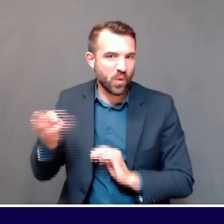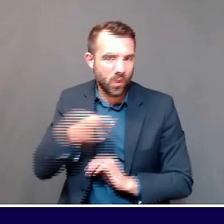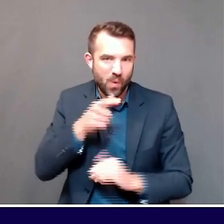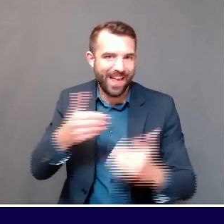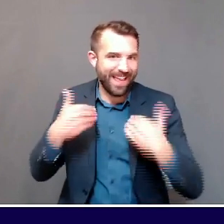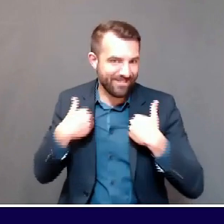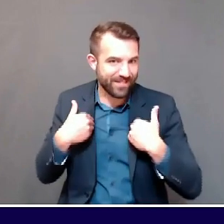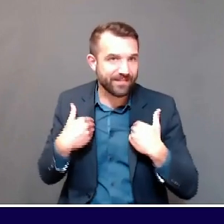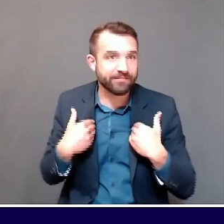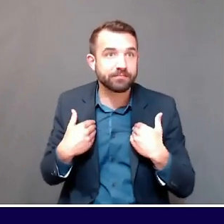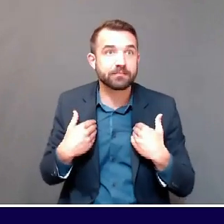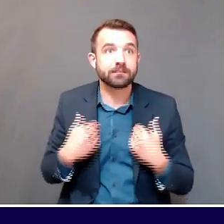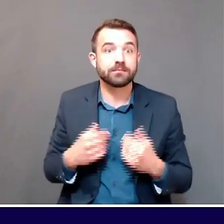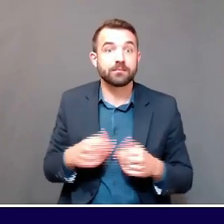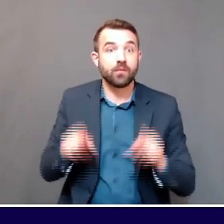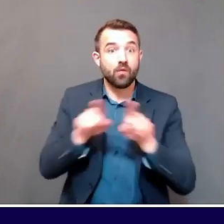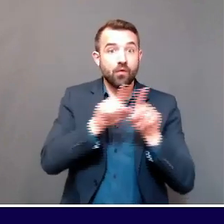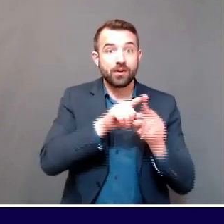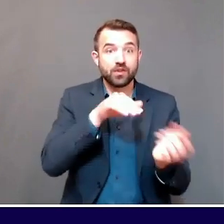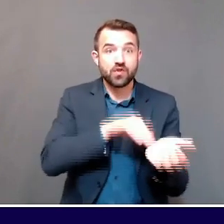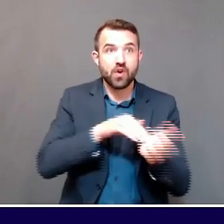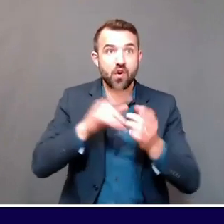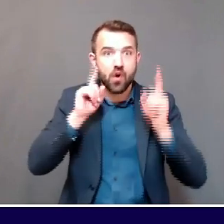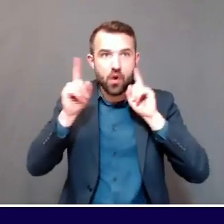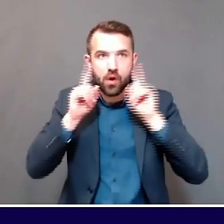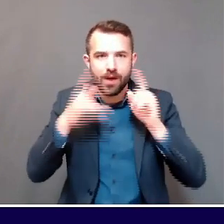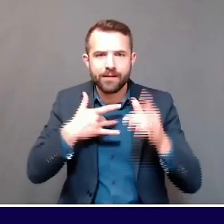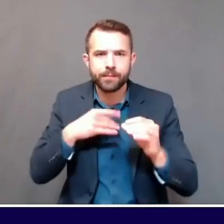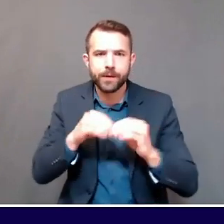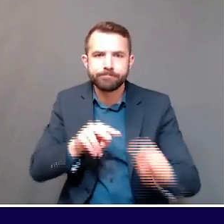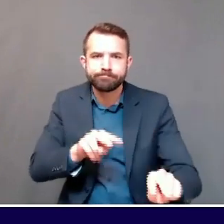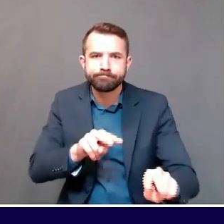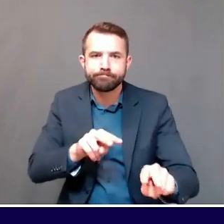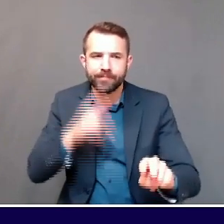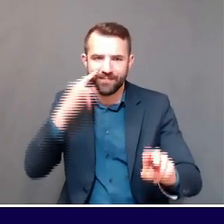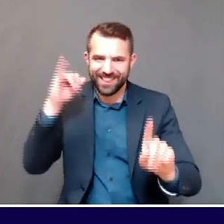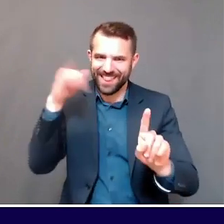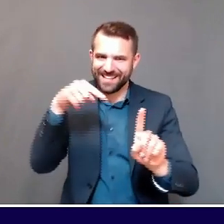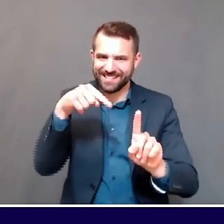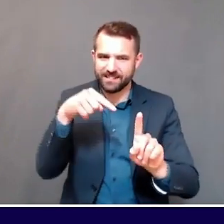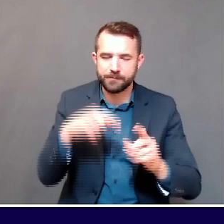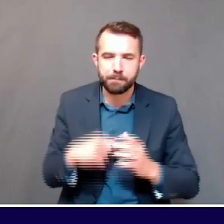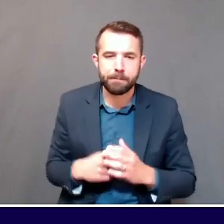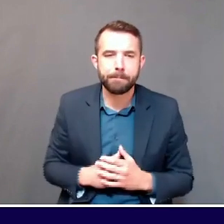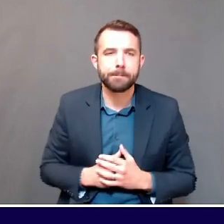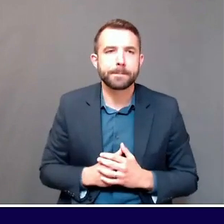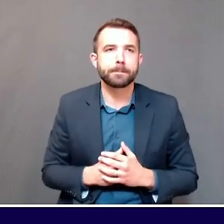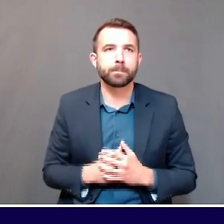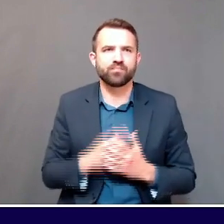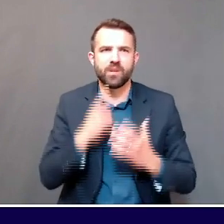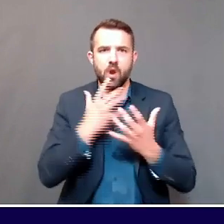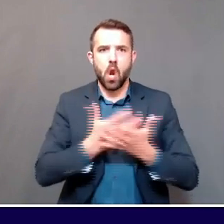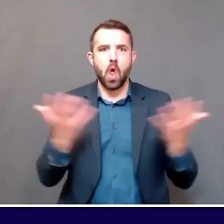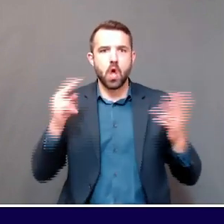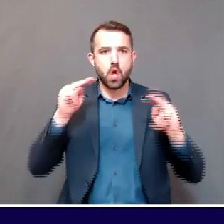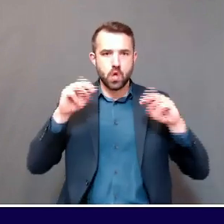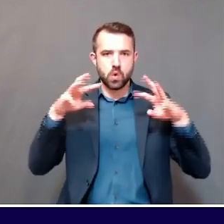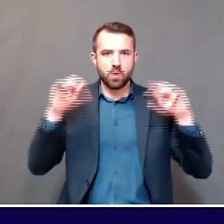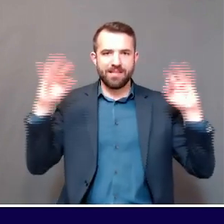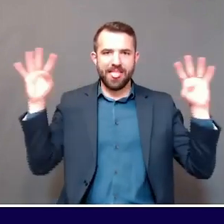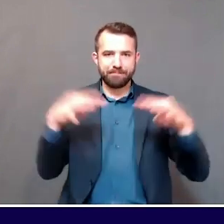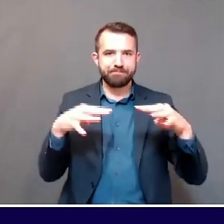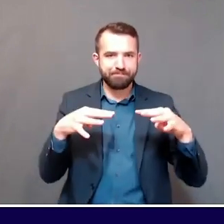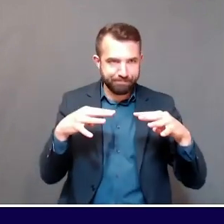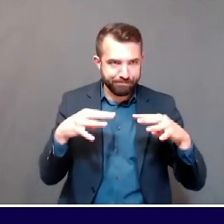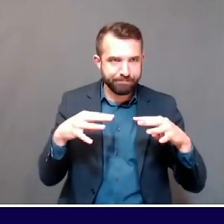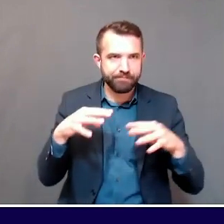on alert for. Because there's been a high degree of attention drawn to it, because the healthcare community